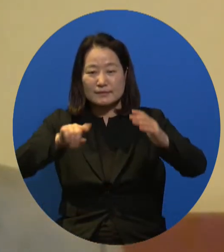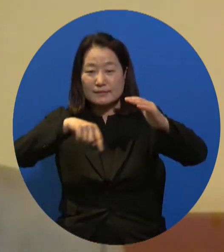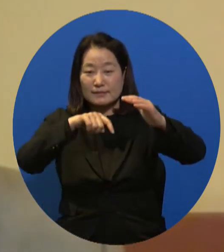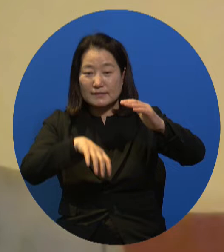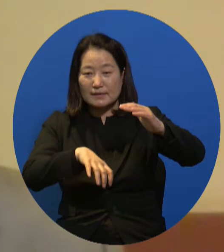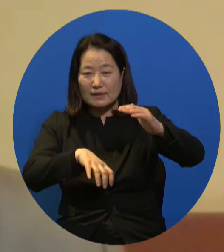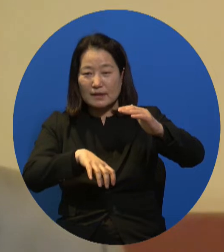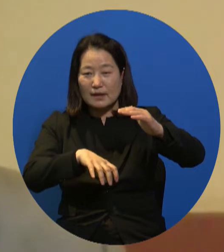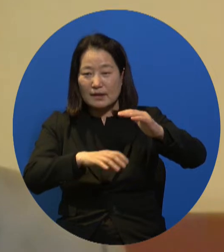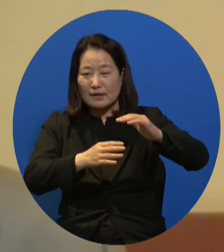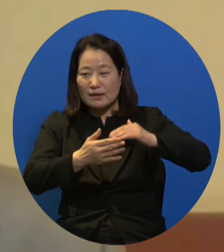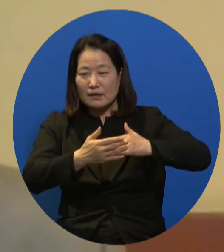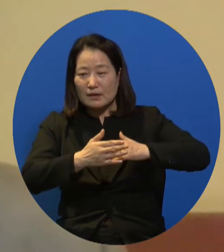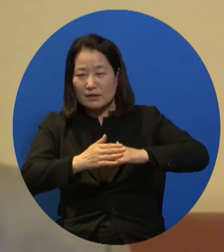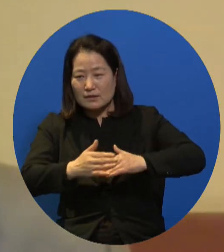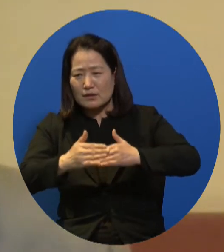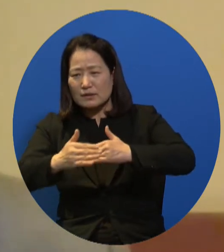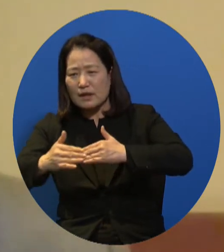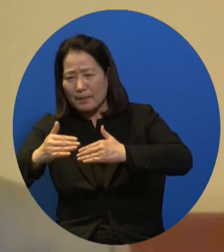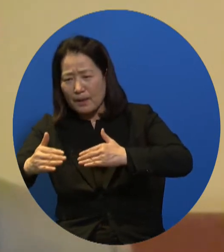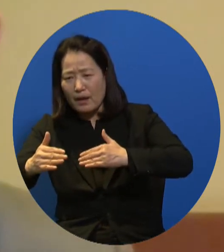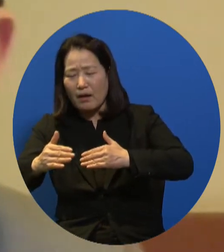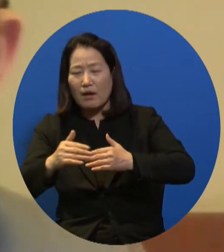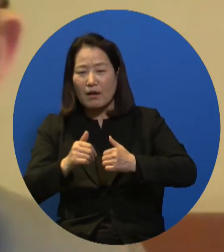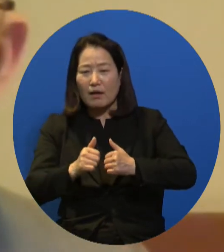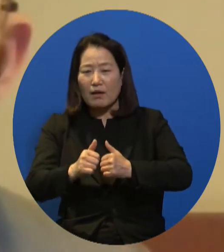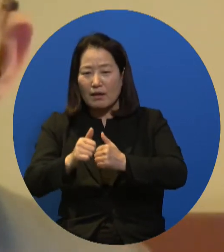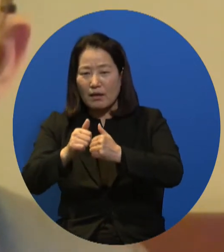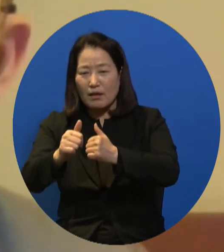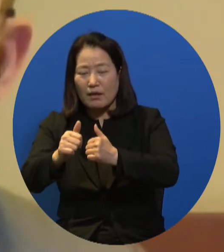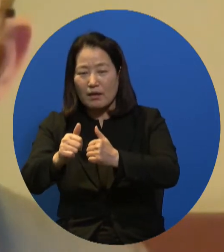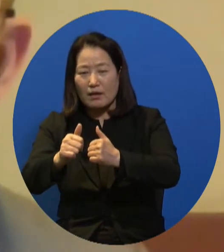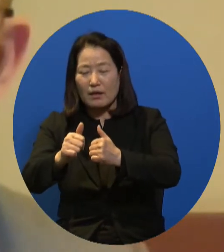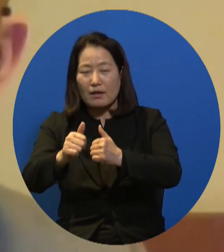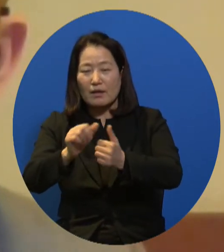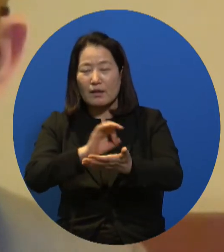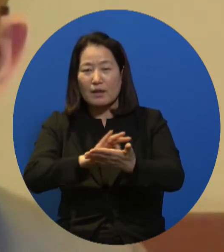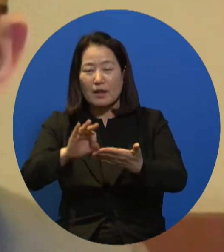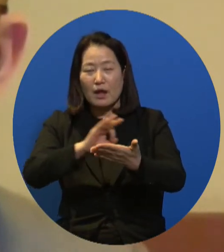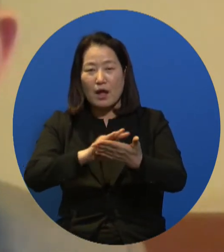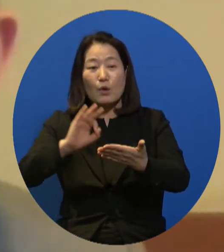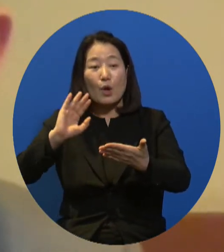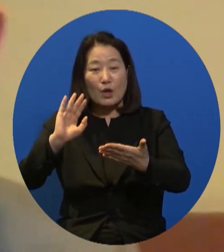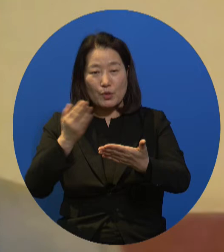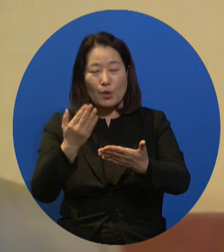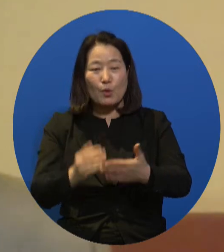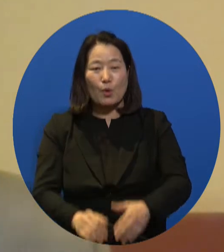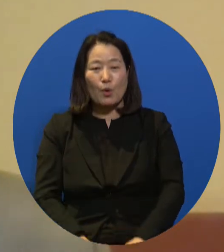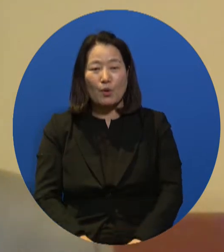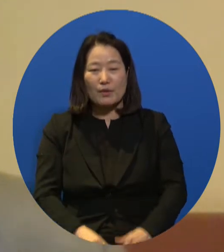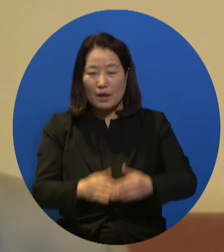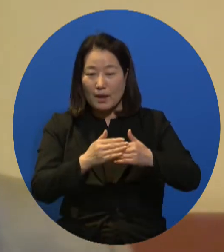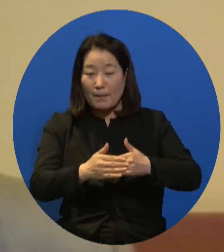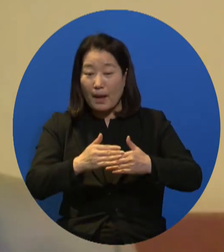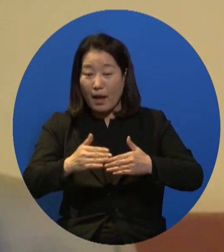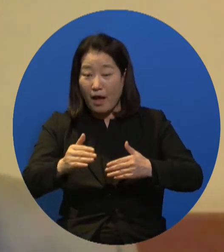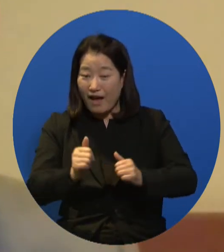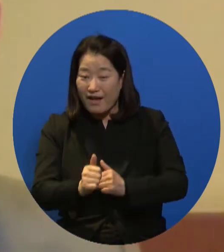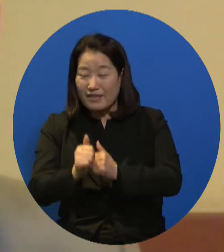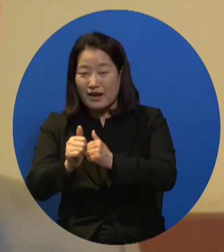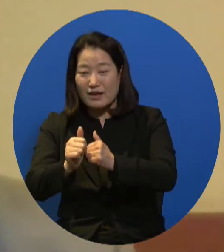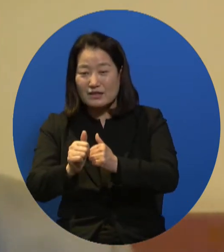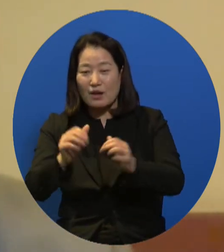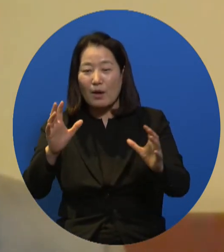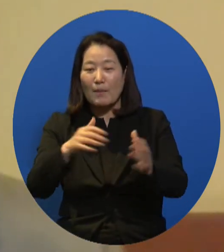committee has considered 34 individual communications under this procedure, addressing issues as varied as